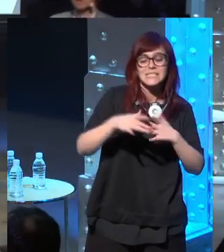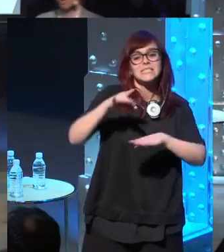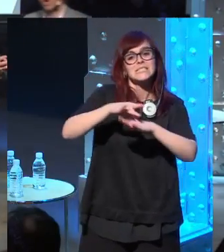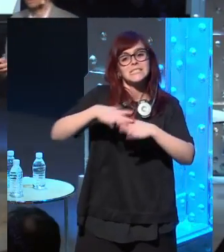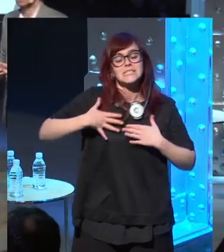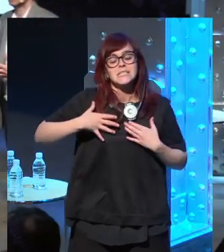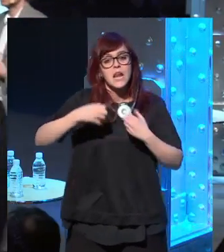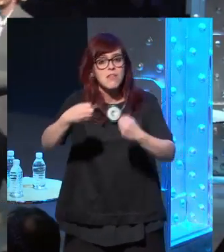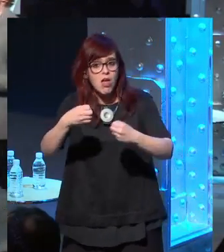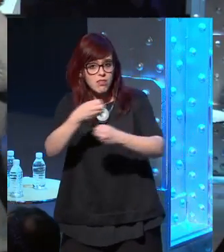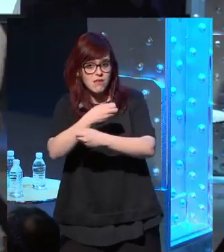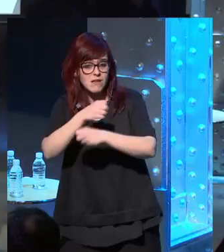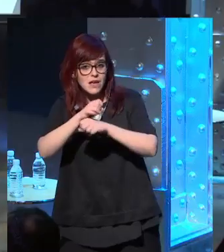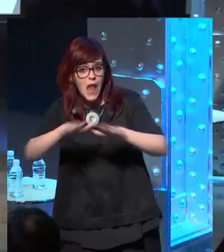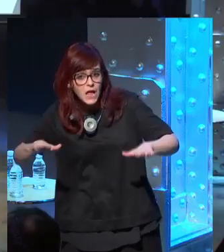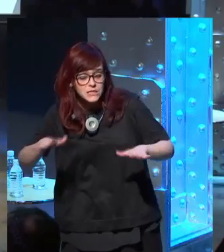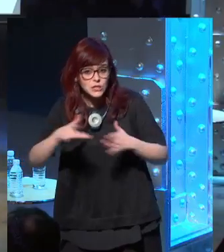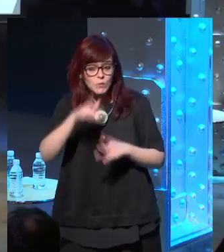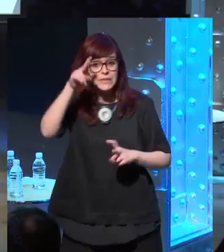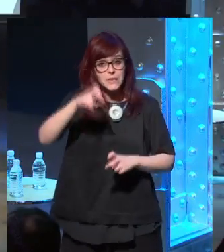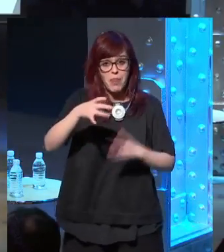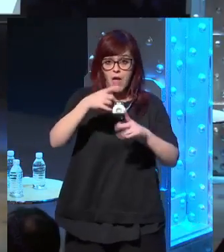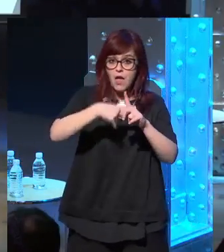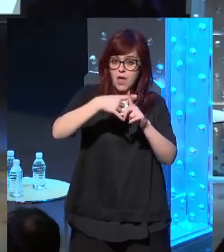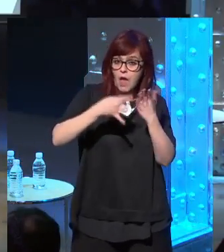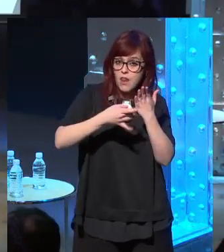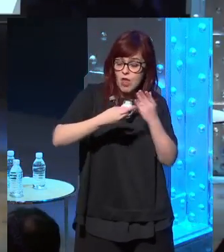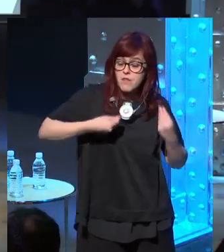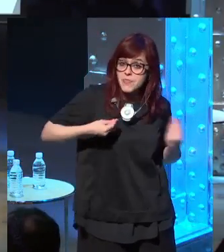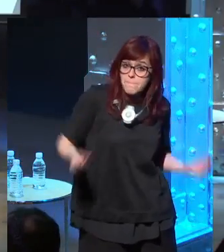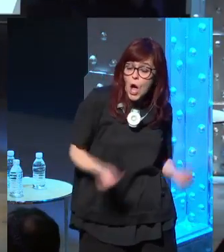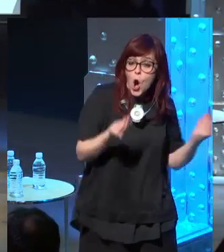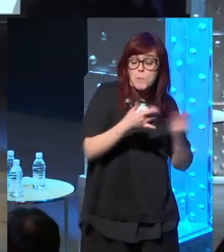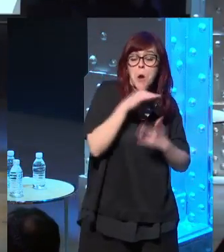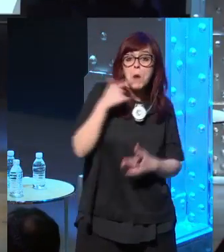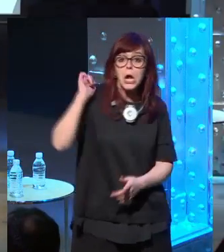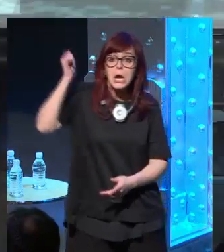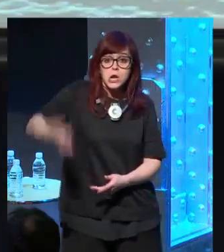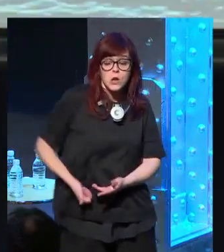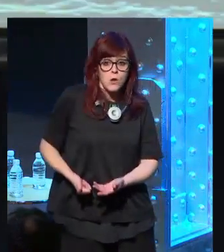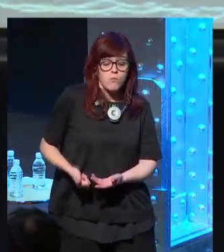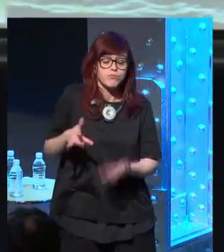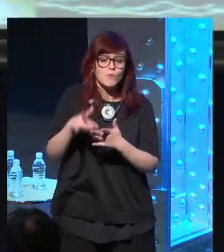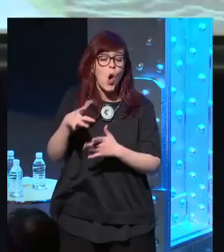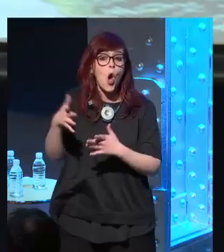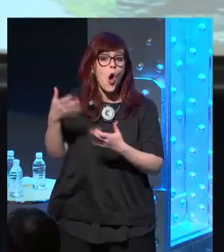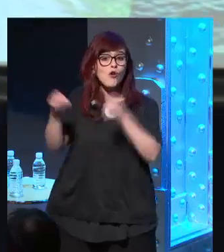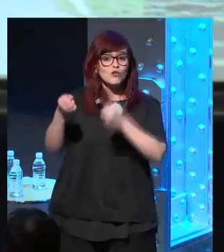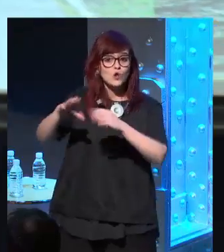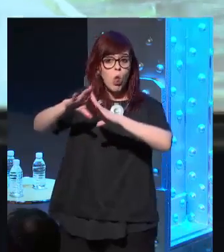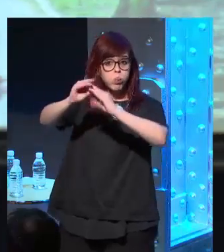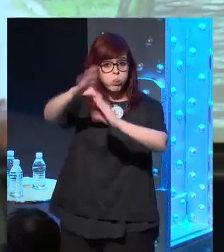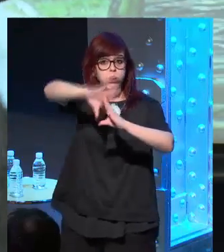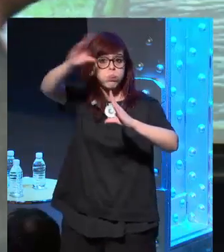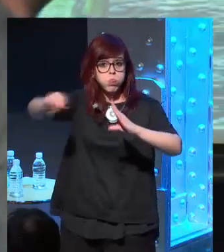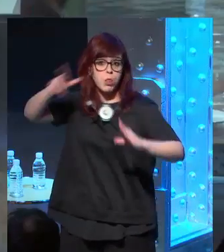that matters more to people's quality of life than having more money and buying a bigger TV. So I think, for